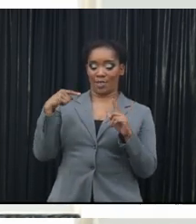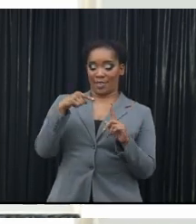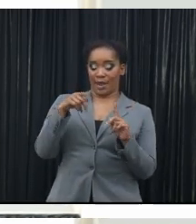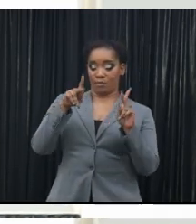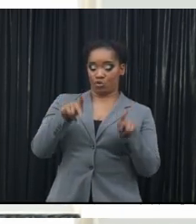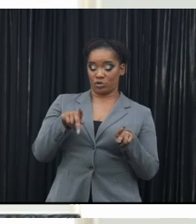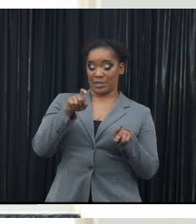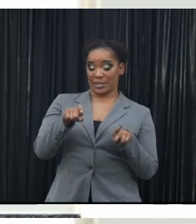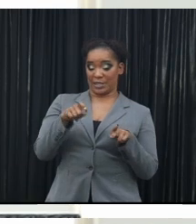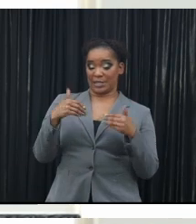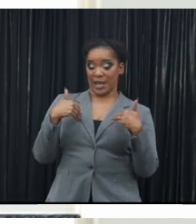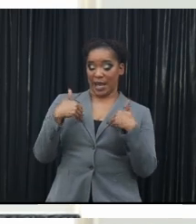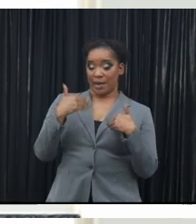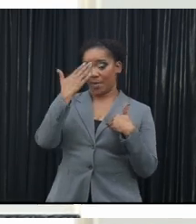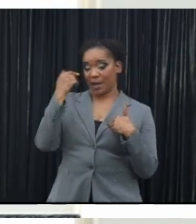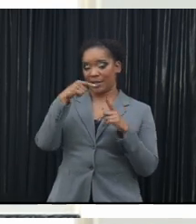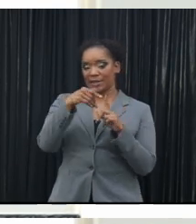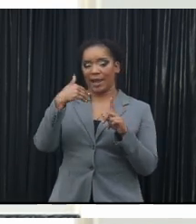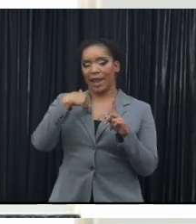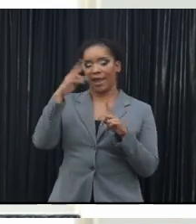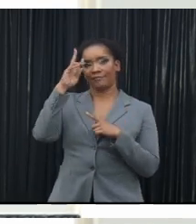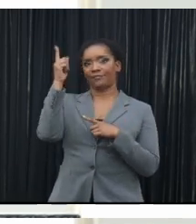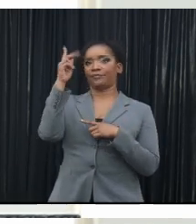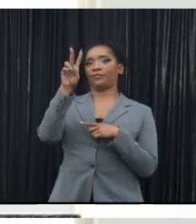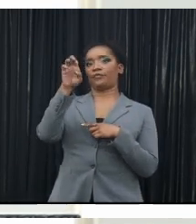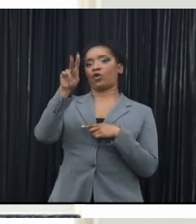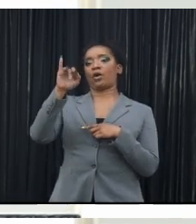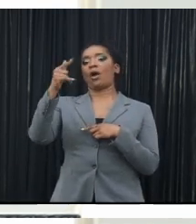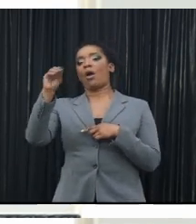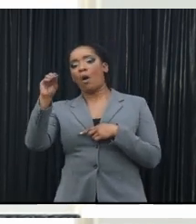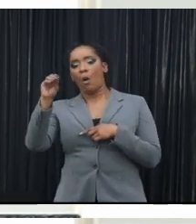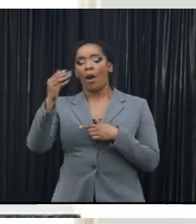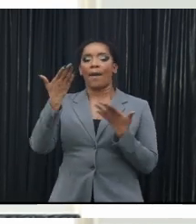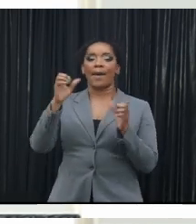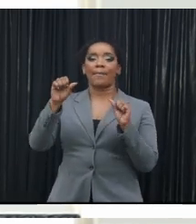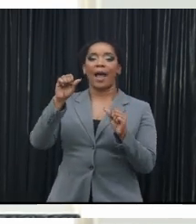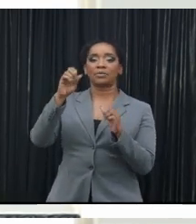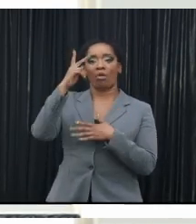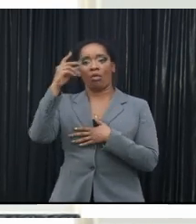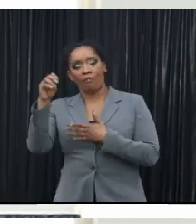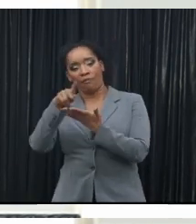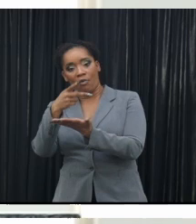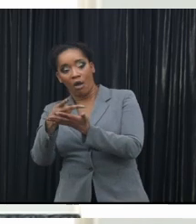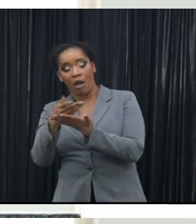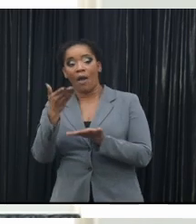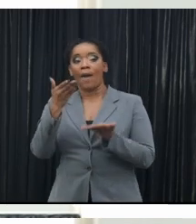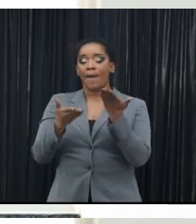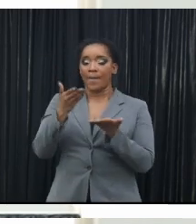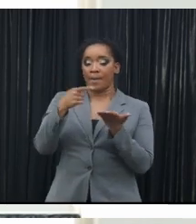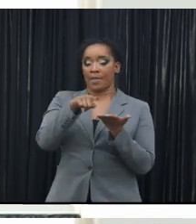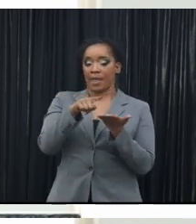service animal because that person has vertigo, for example, and may be prone to falling, they might be entitled to have a miniature